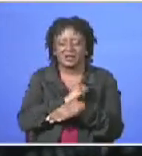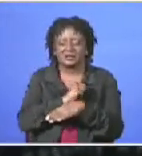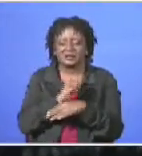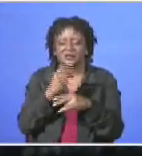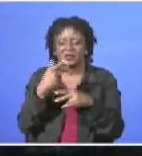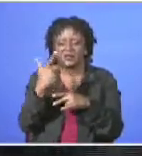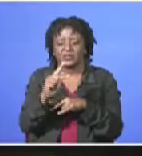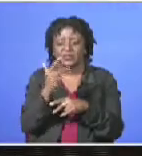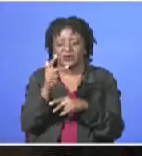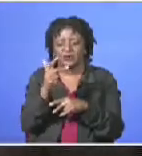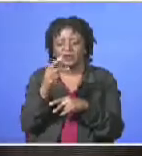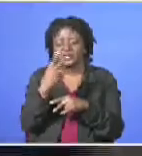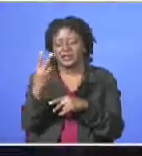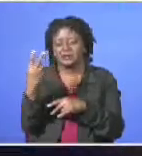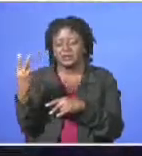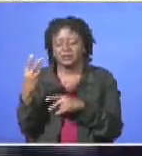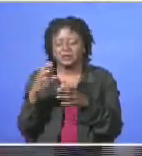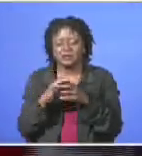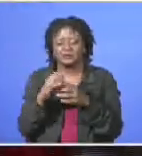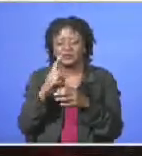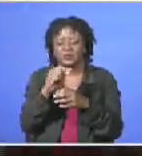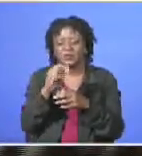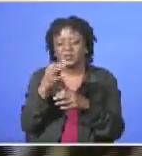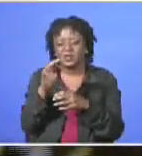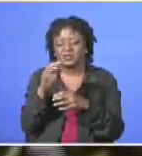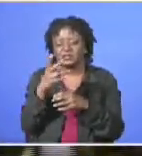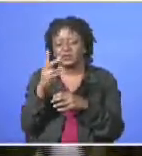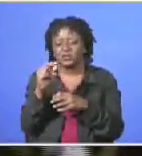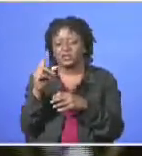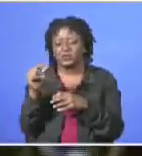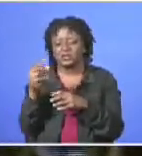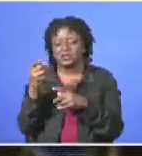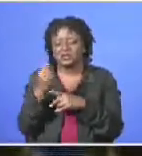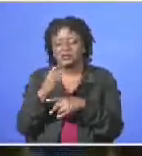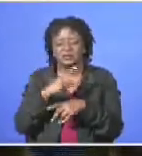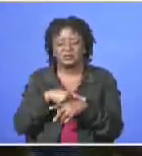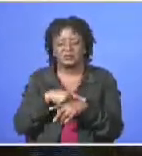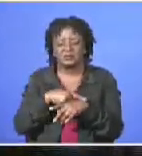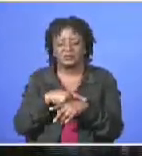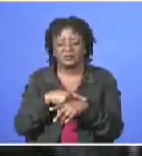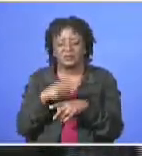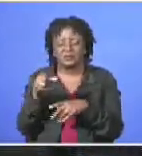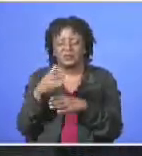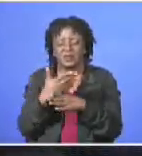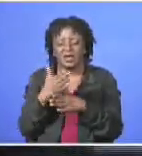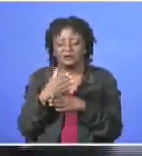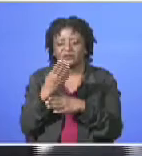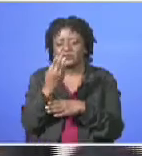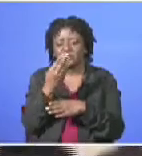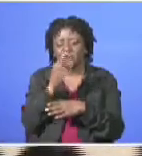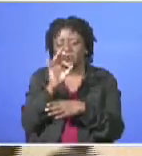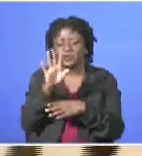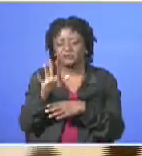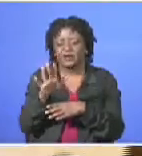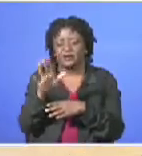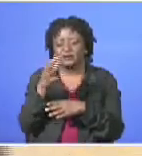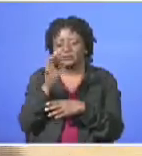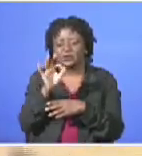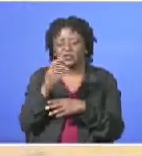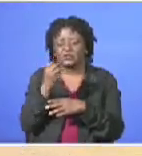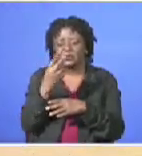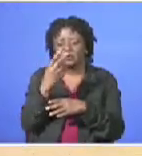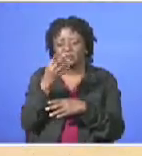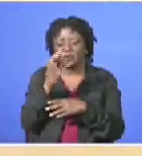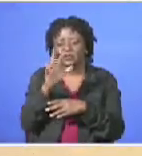of the 2019-2020 campaign, despite coming off the bench. On the season, he's averaged 14.5 points,